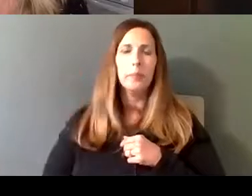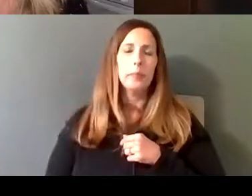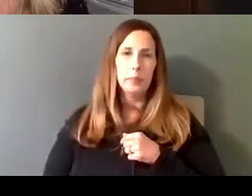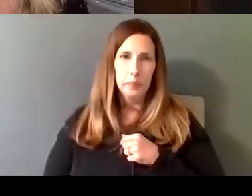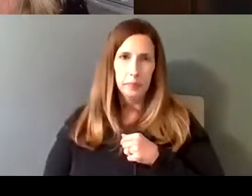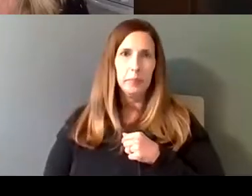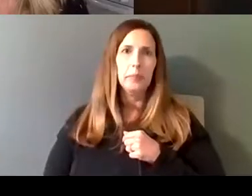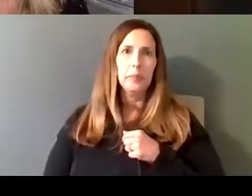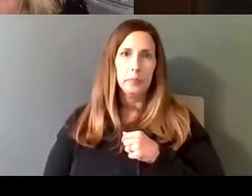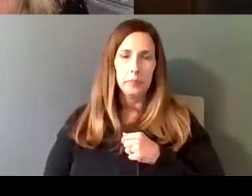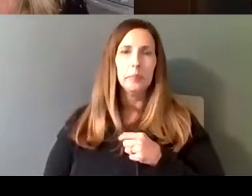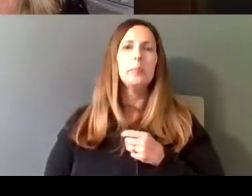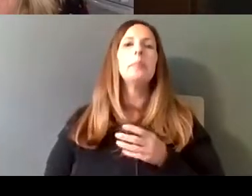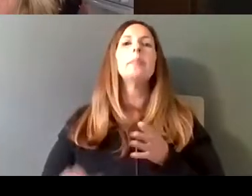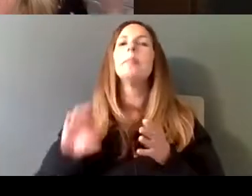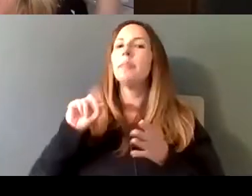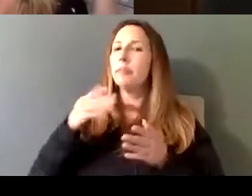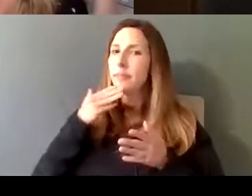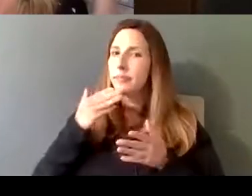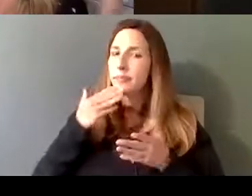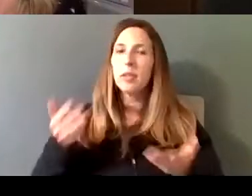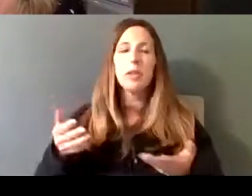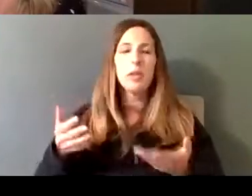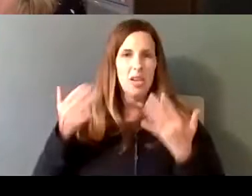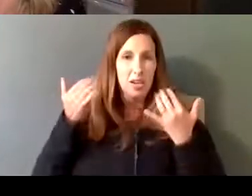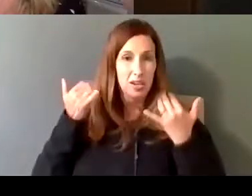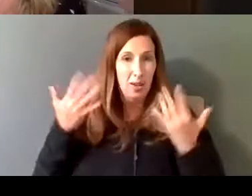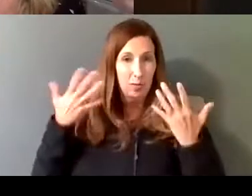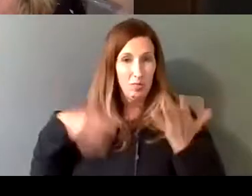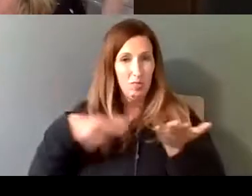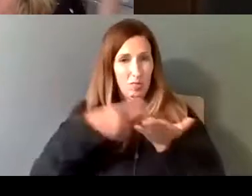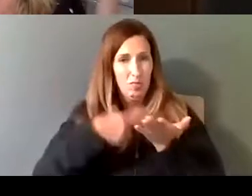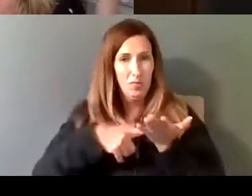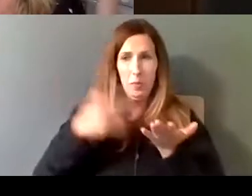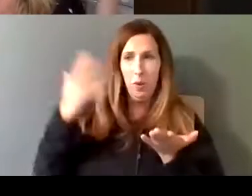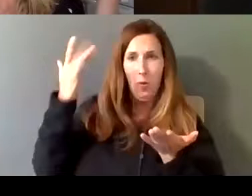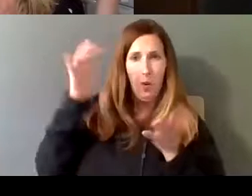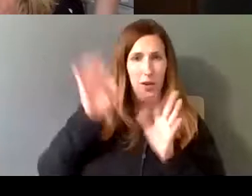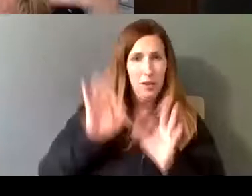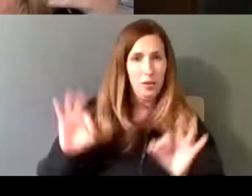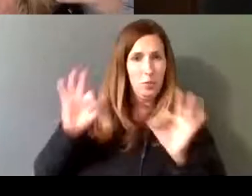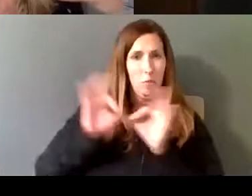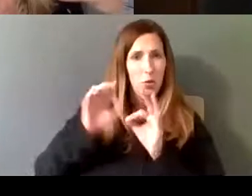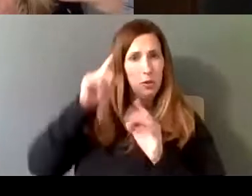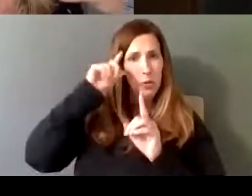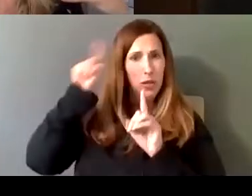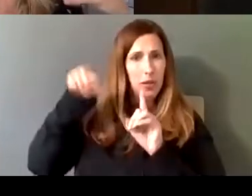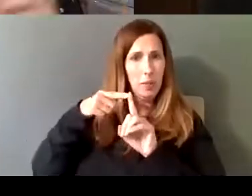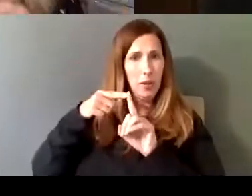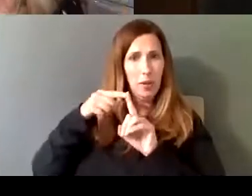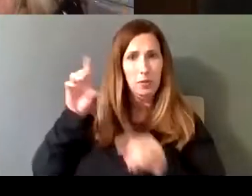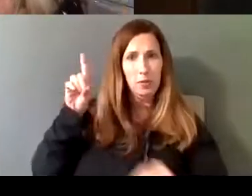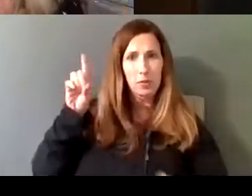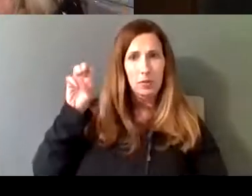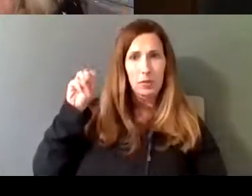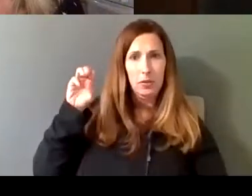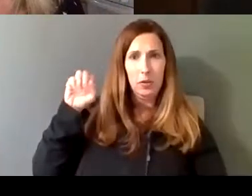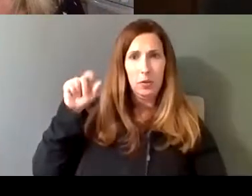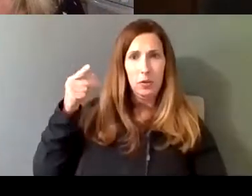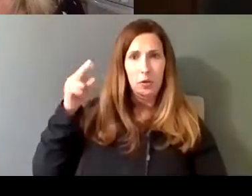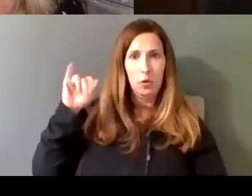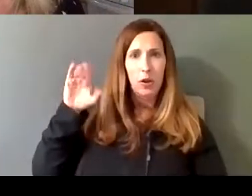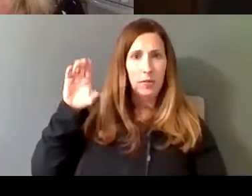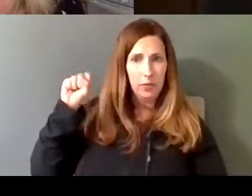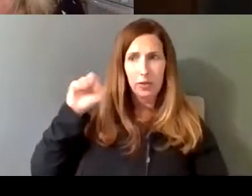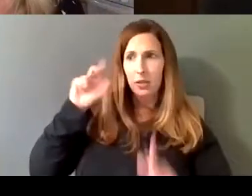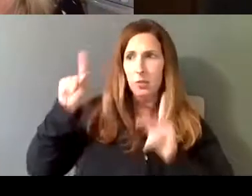So now moving forward, thinking about, now that we've kind of talked about why this may be important, thinking about the demographics of the people that are in our region and